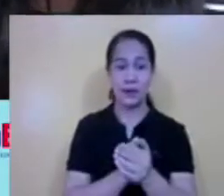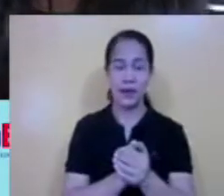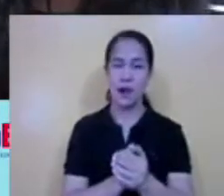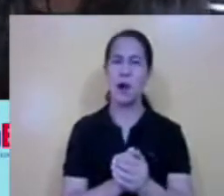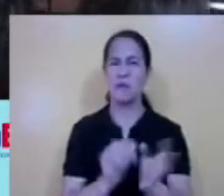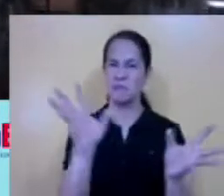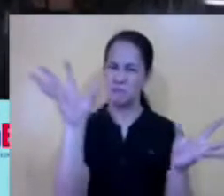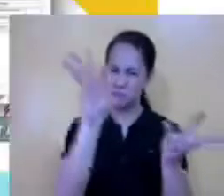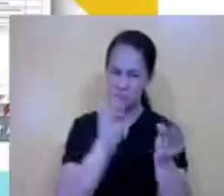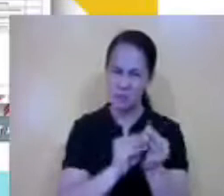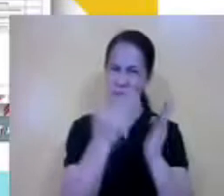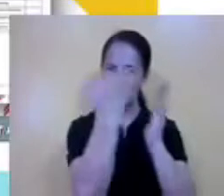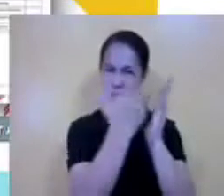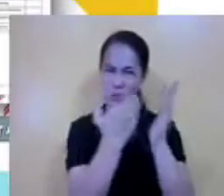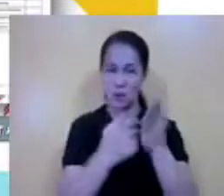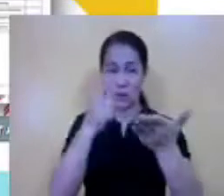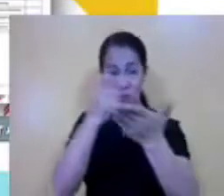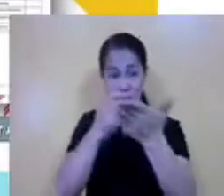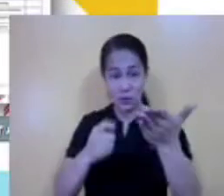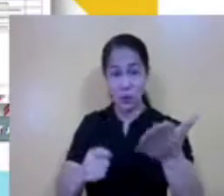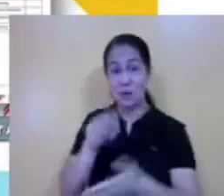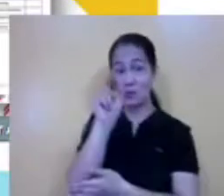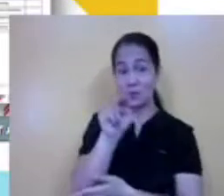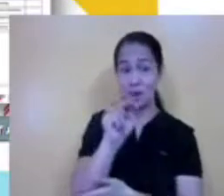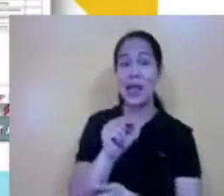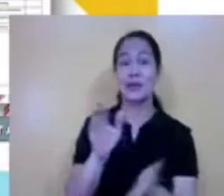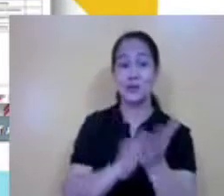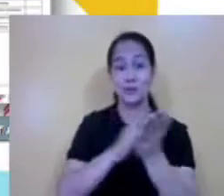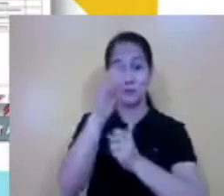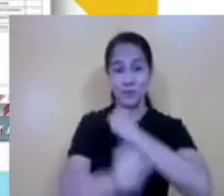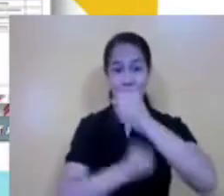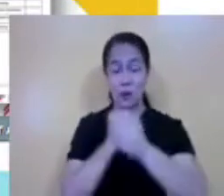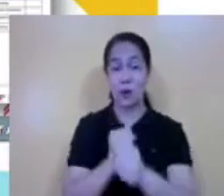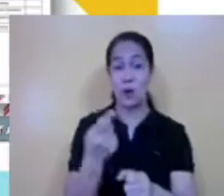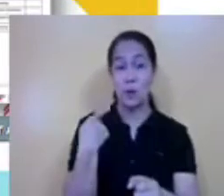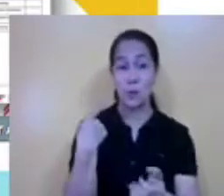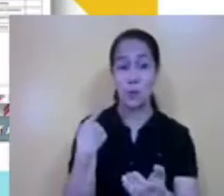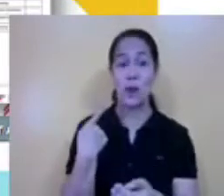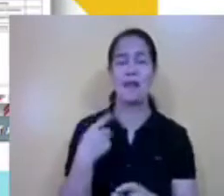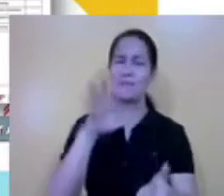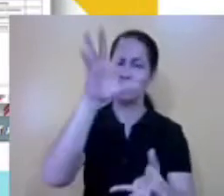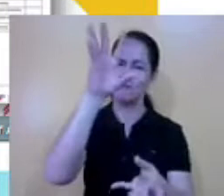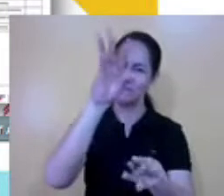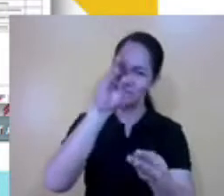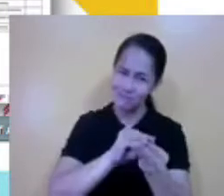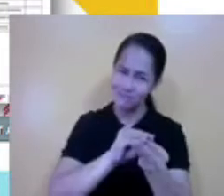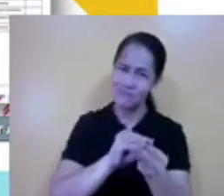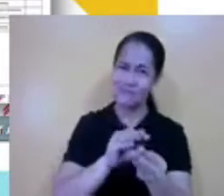all the tools that you will need for this school year. You have here a total of 9